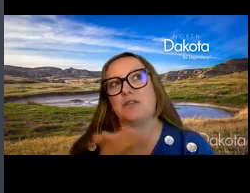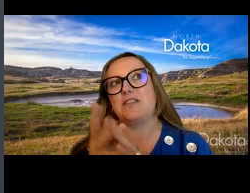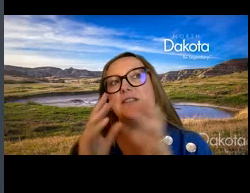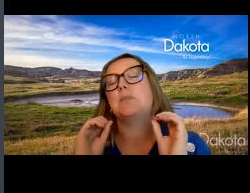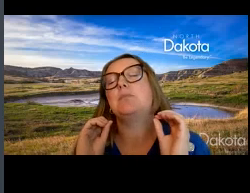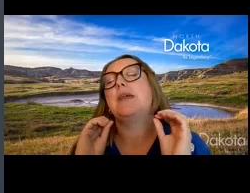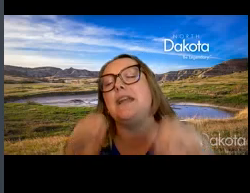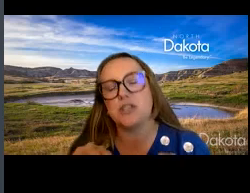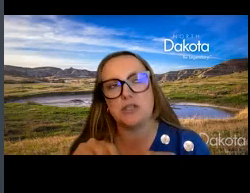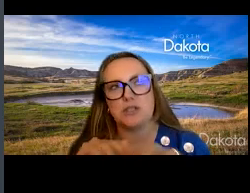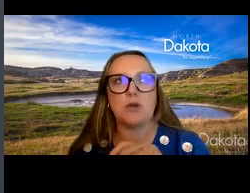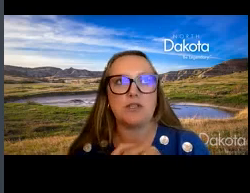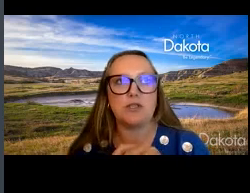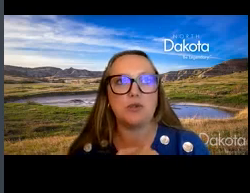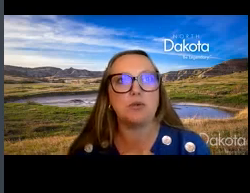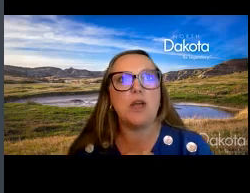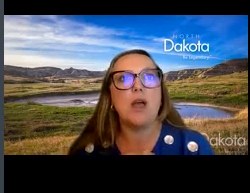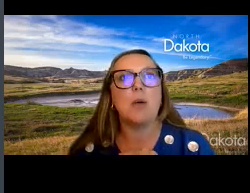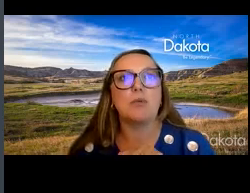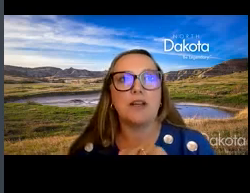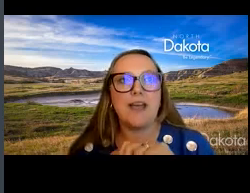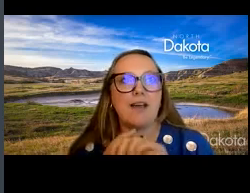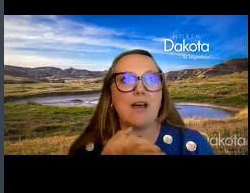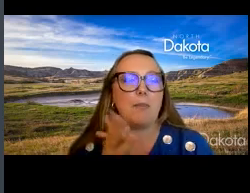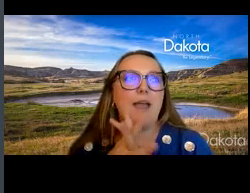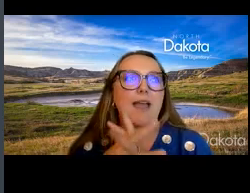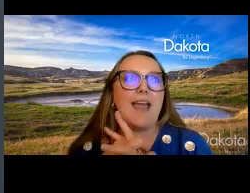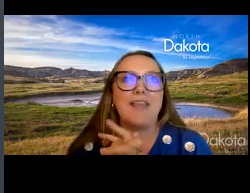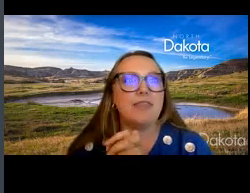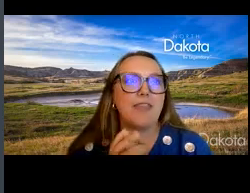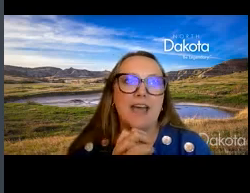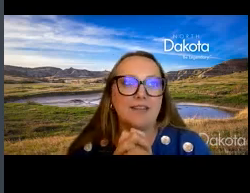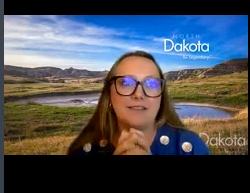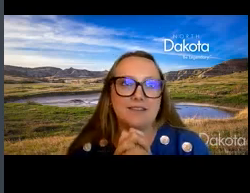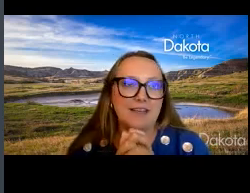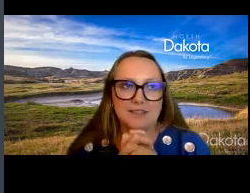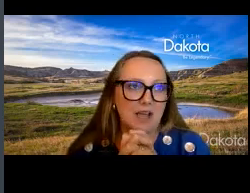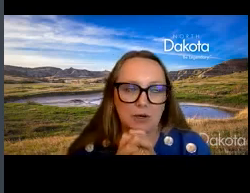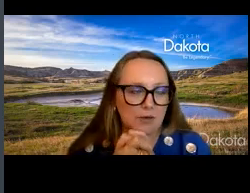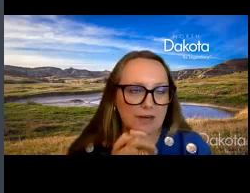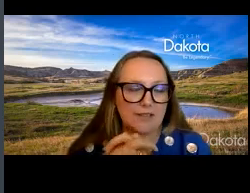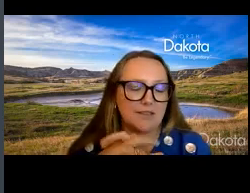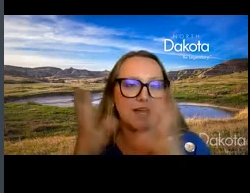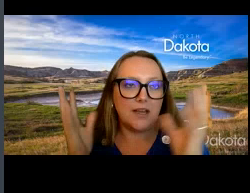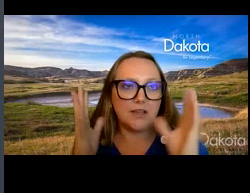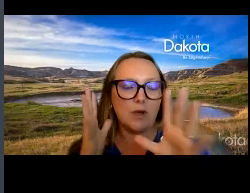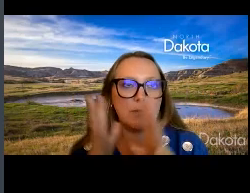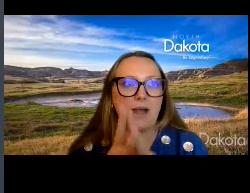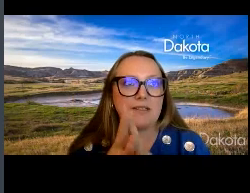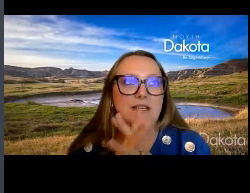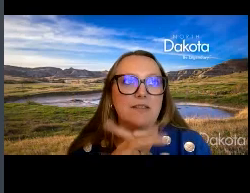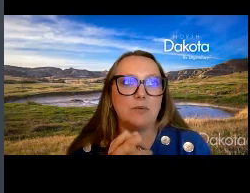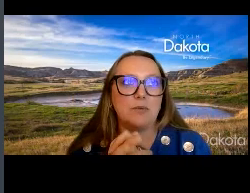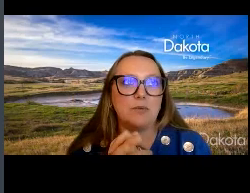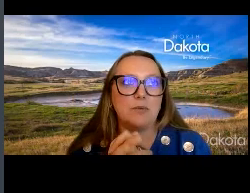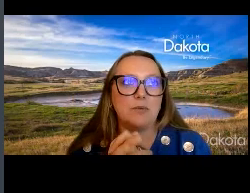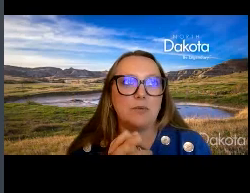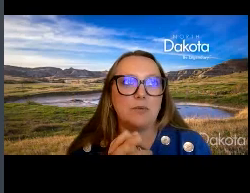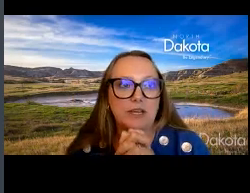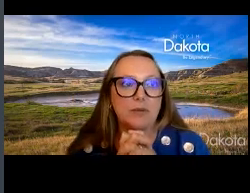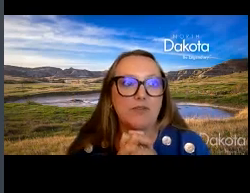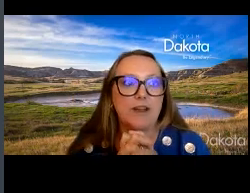sexual health needs, the patient is going to bring that up. And That is not correct. That is not a mindset that we